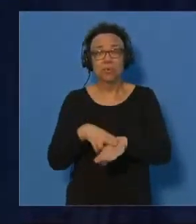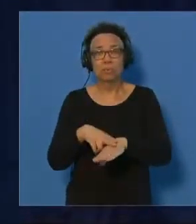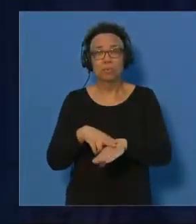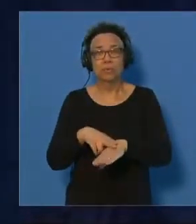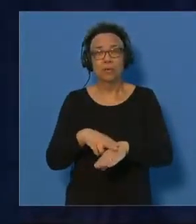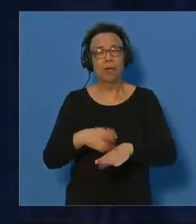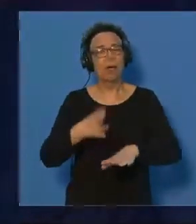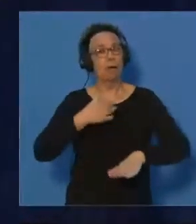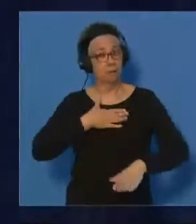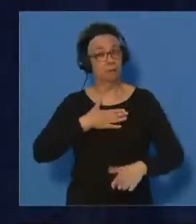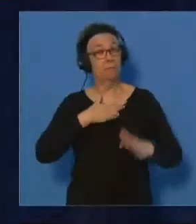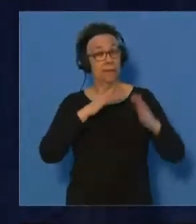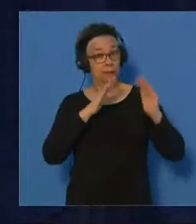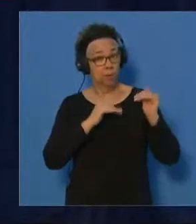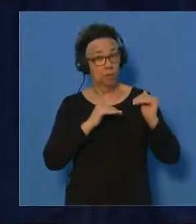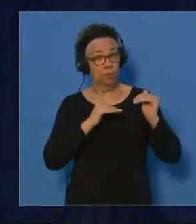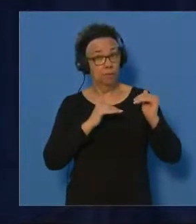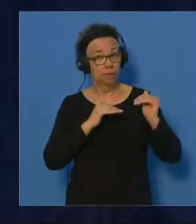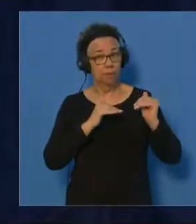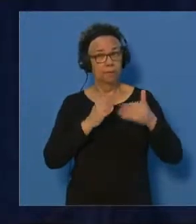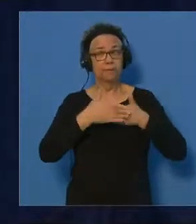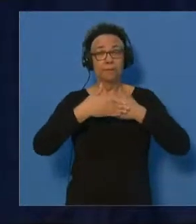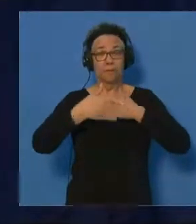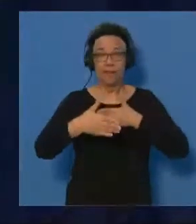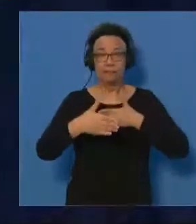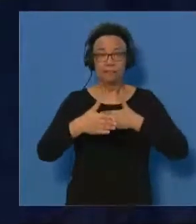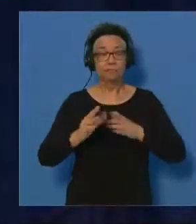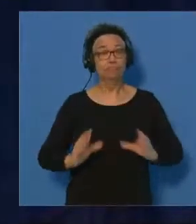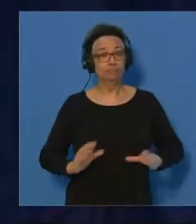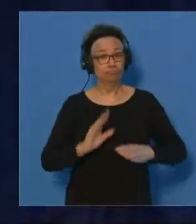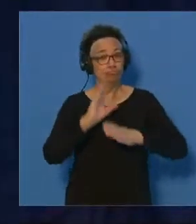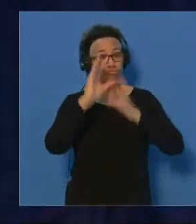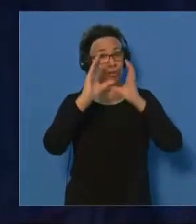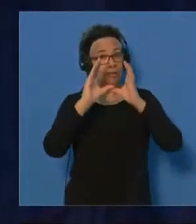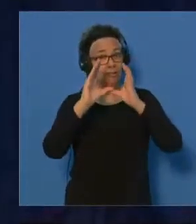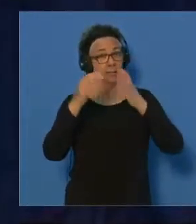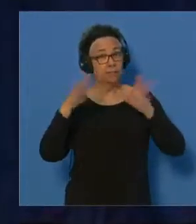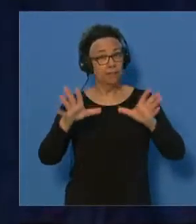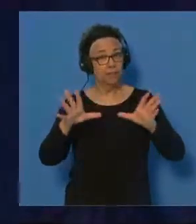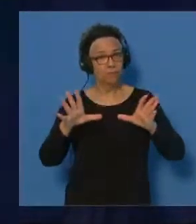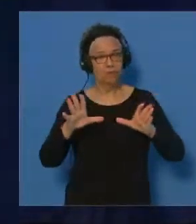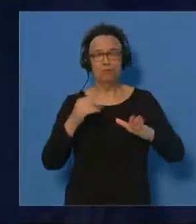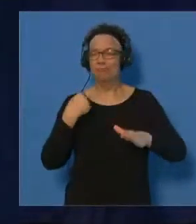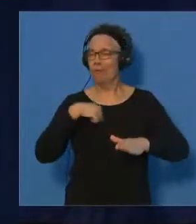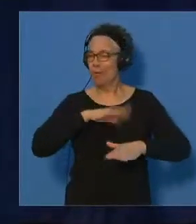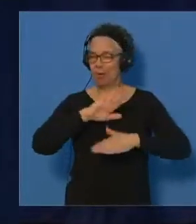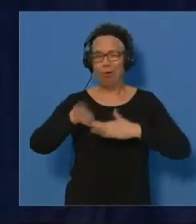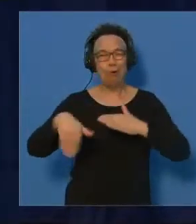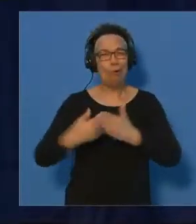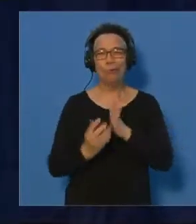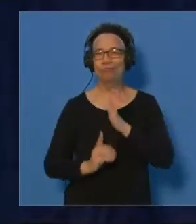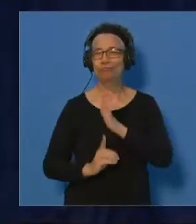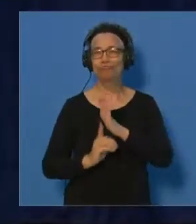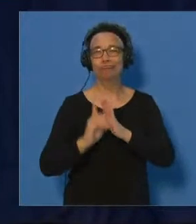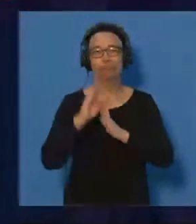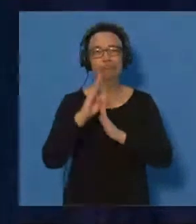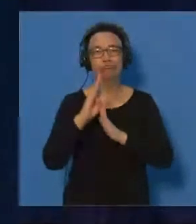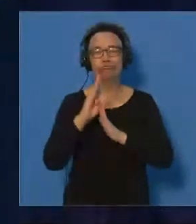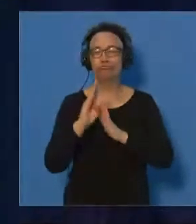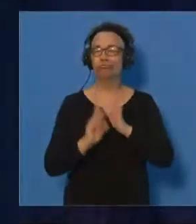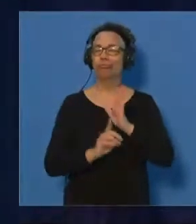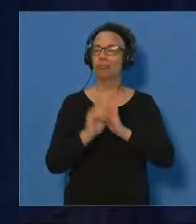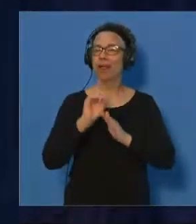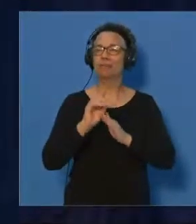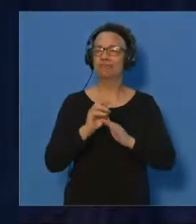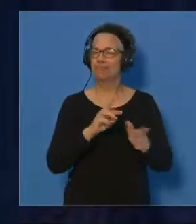it is my sincere hope that after this period of crisis has passed, we all will have grown and we all will have evolved and